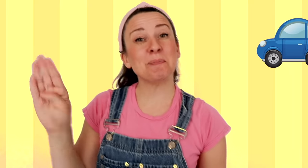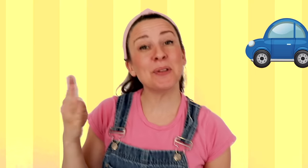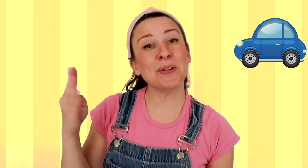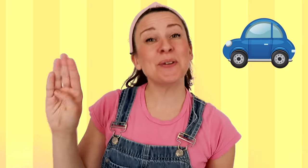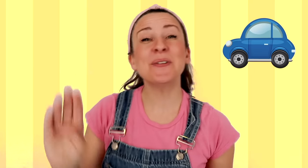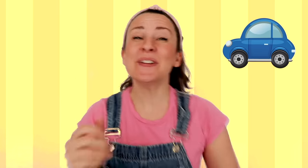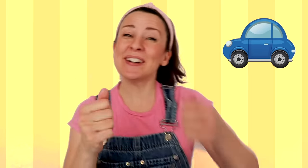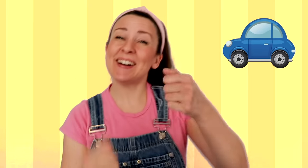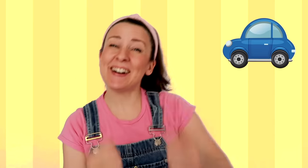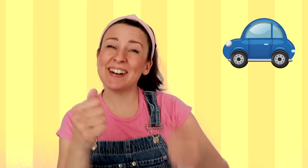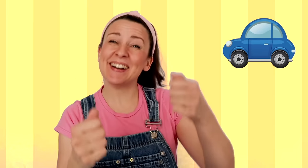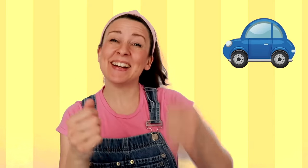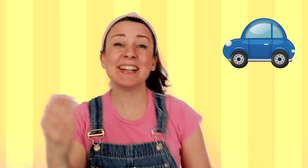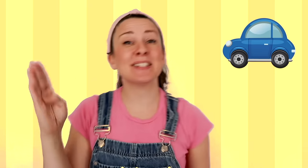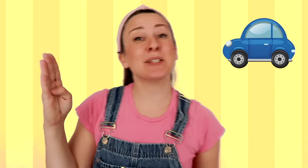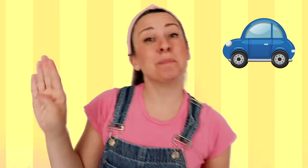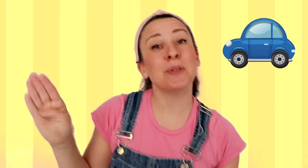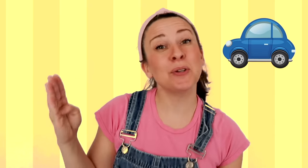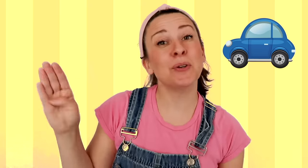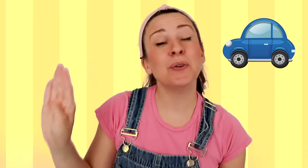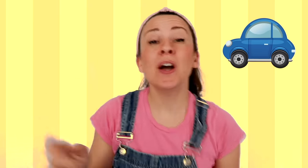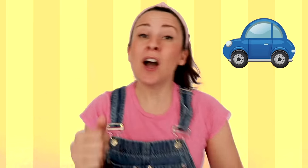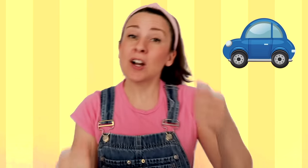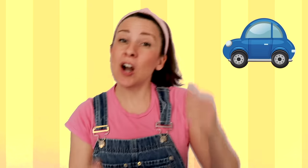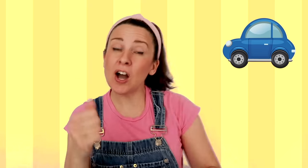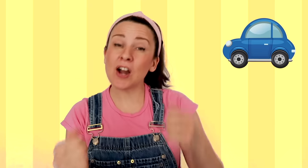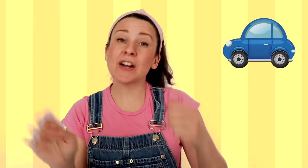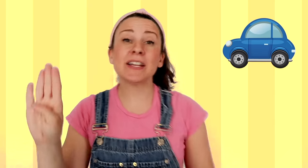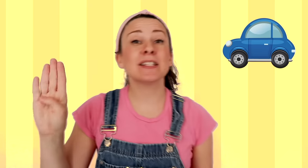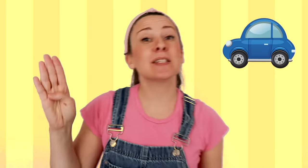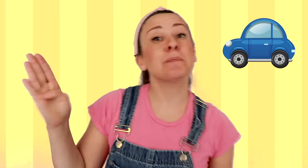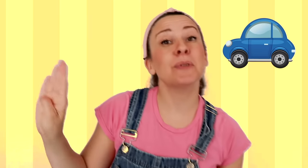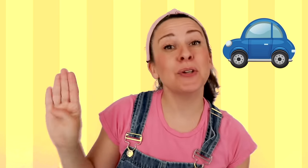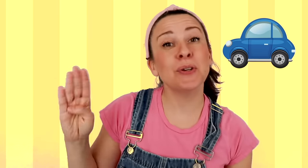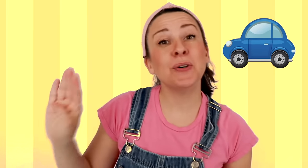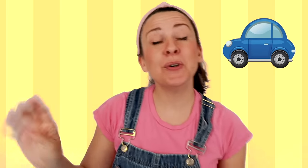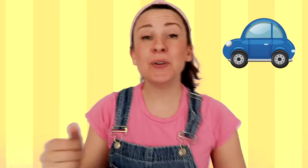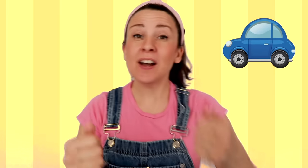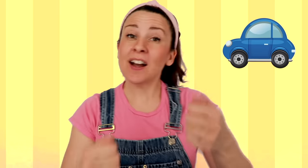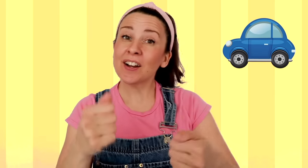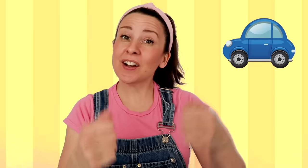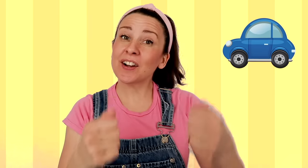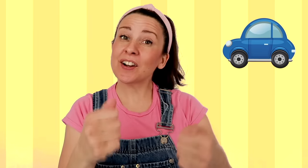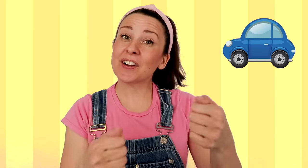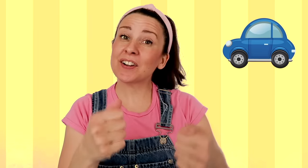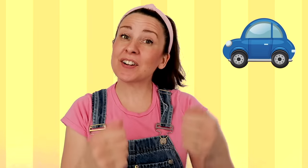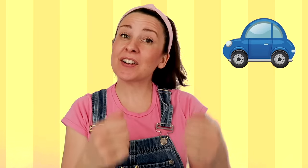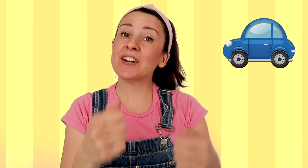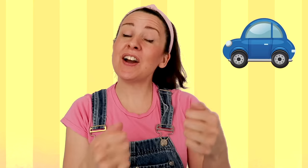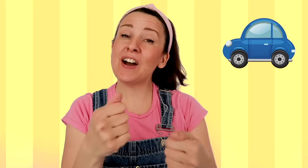It's a blue car. It's a blue car. It's a blue